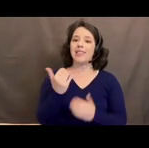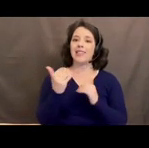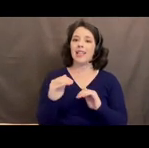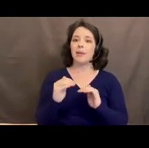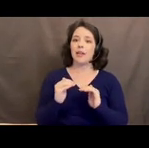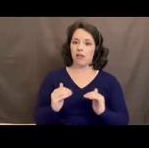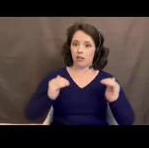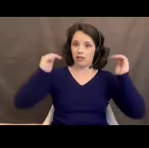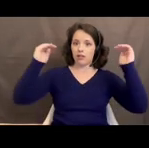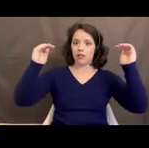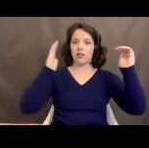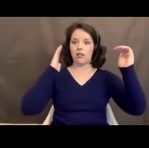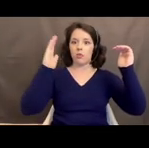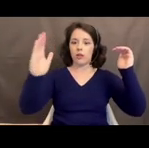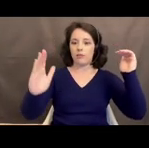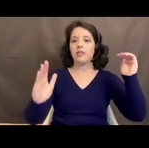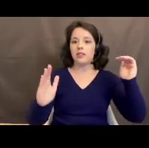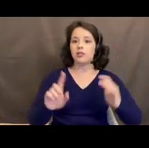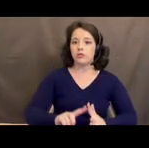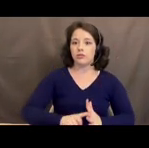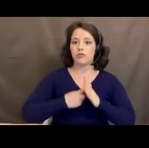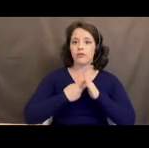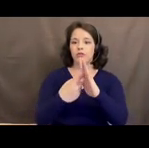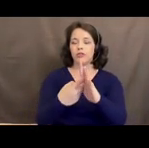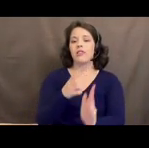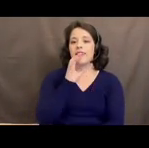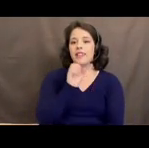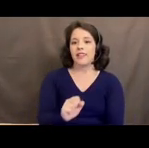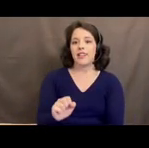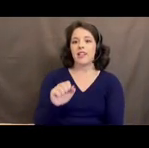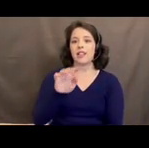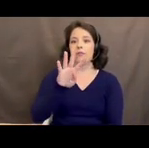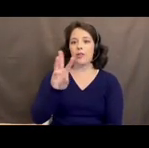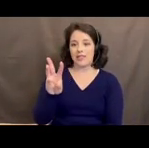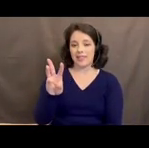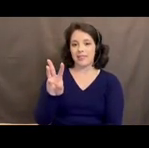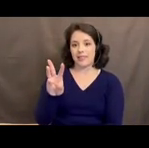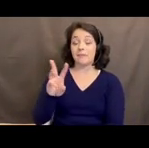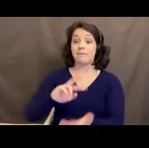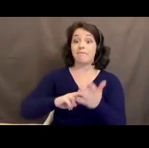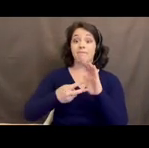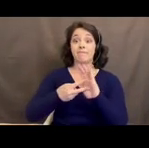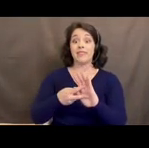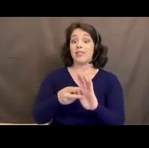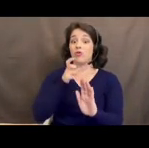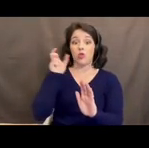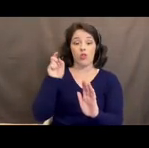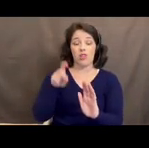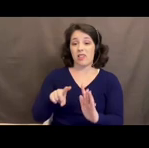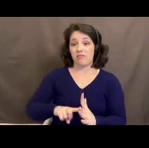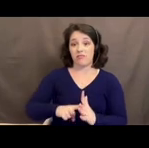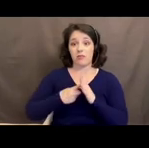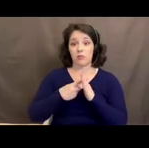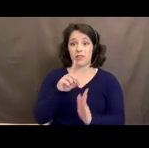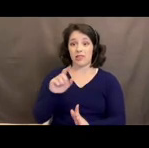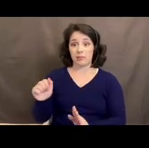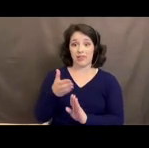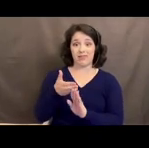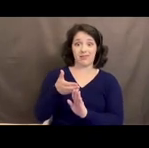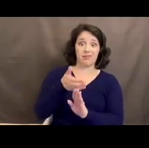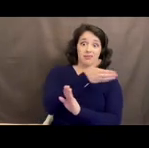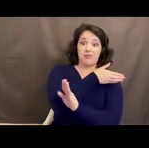So what is an entity management dashboard? So it's a system that does manage multiple ABLE accounts through a